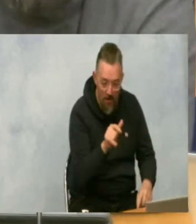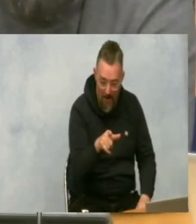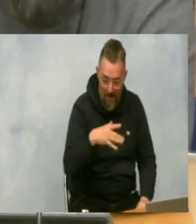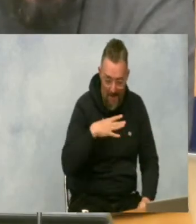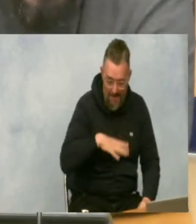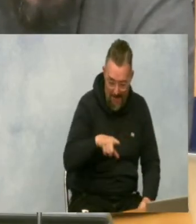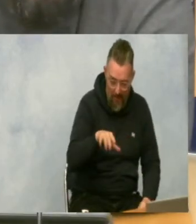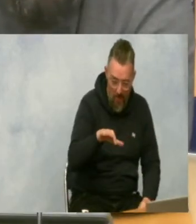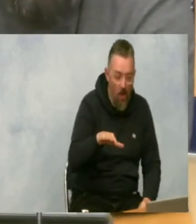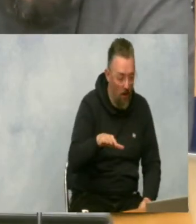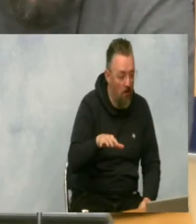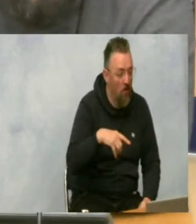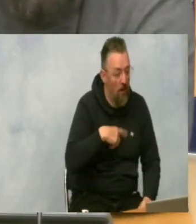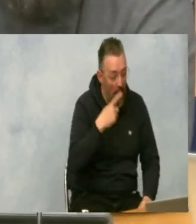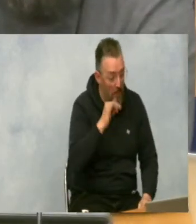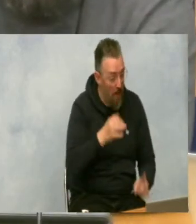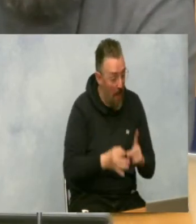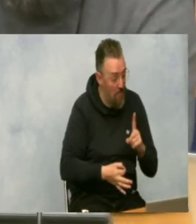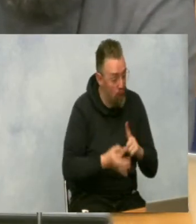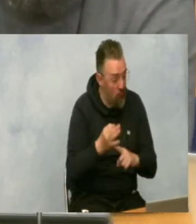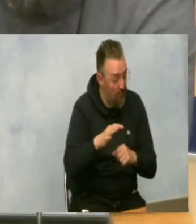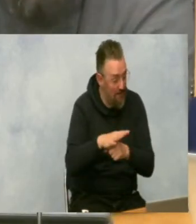we can improve the situation of particular